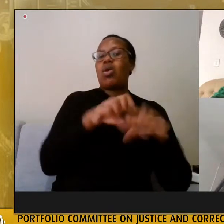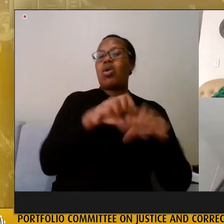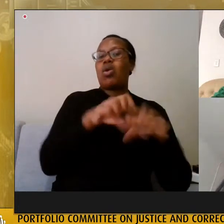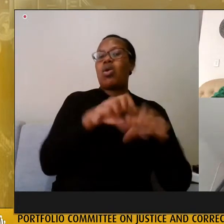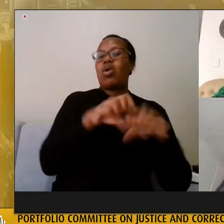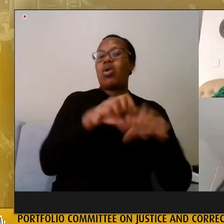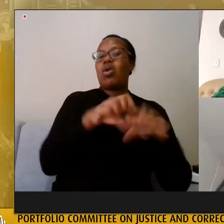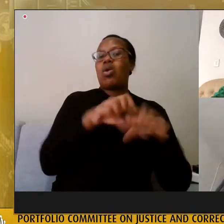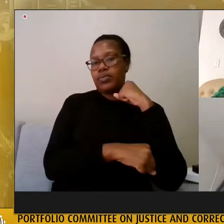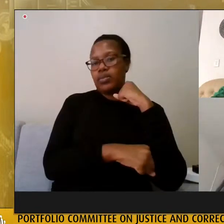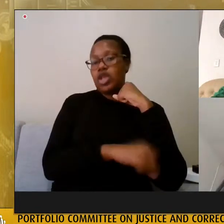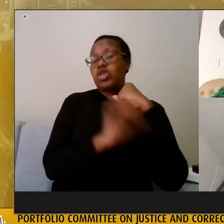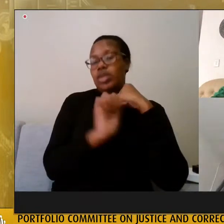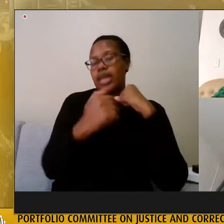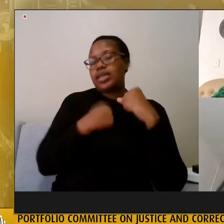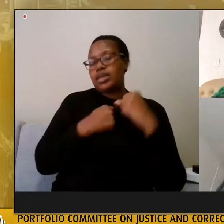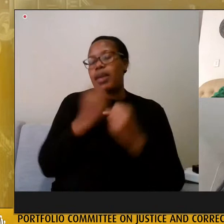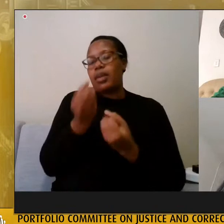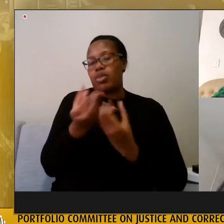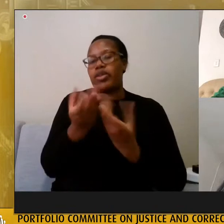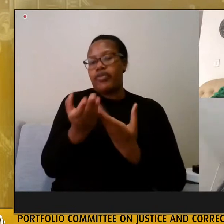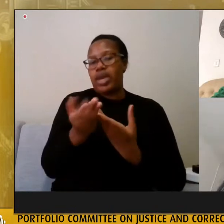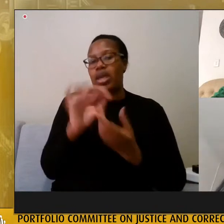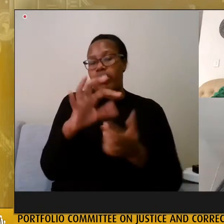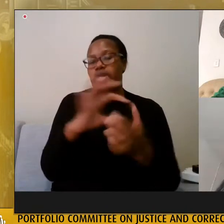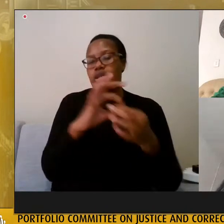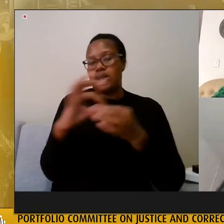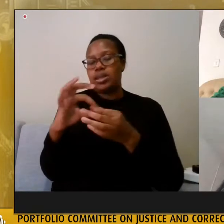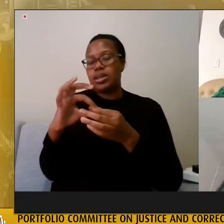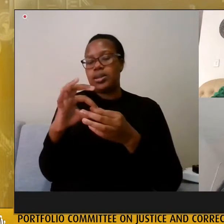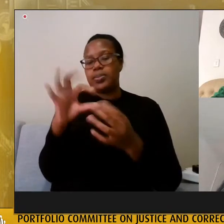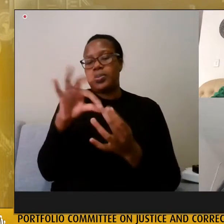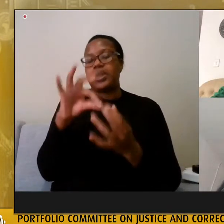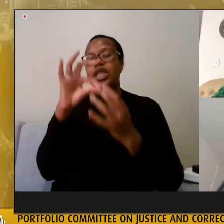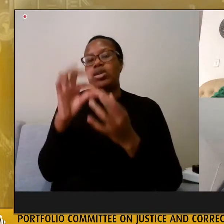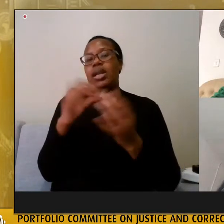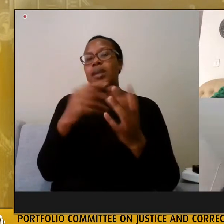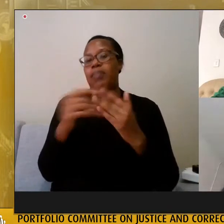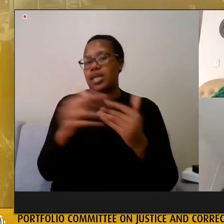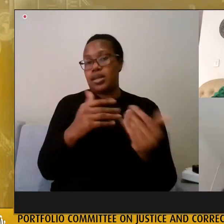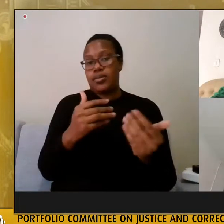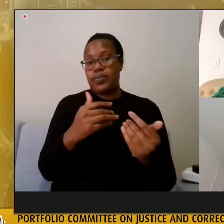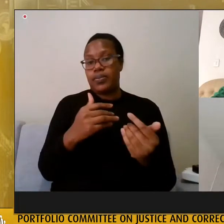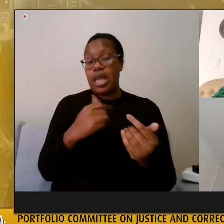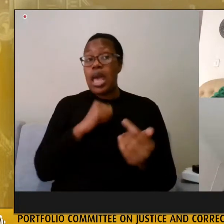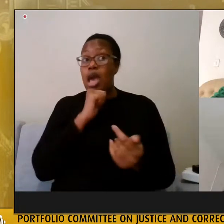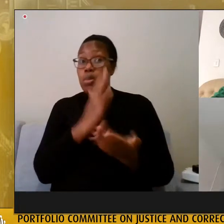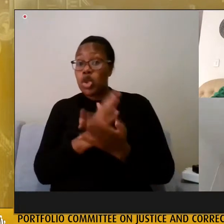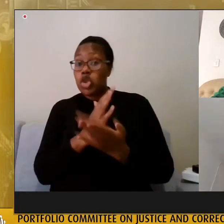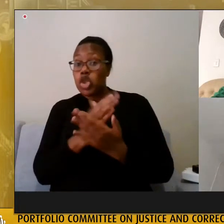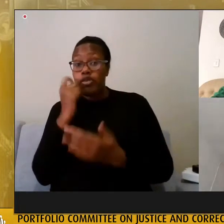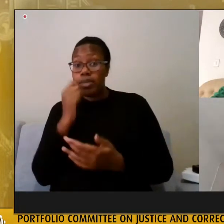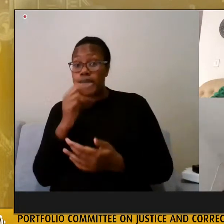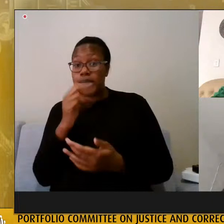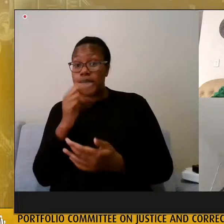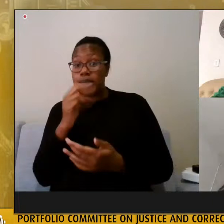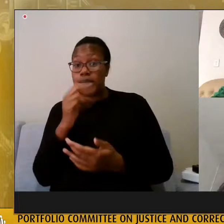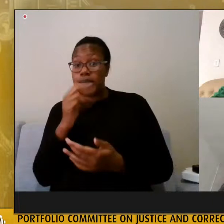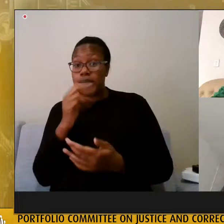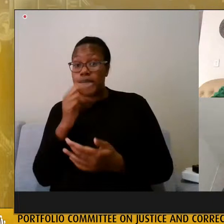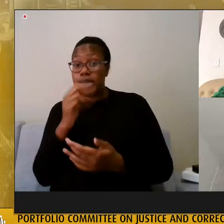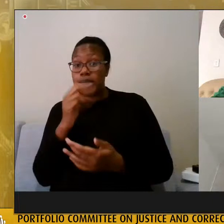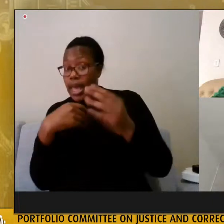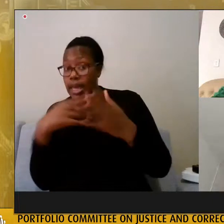be my briefing in this particular matter. I'm not certain if Mr. Mayor would like to add anything, but we are more than